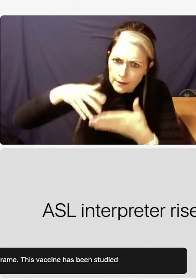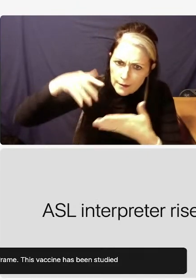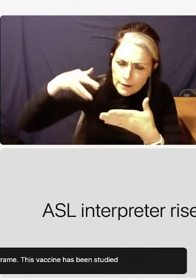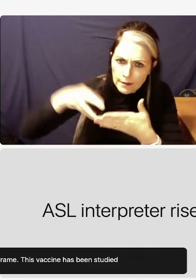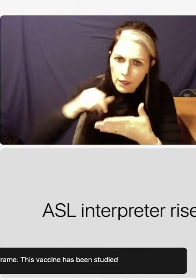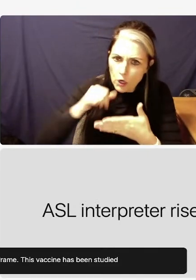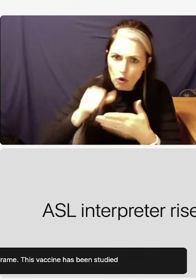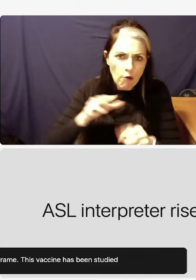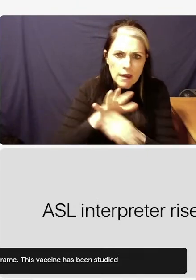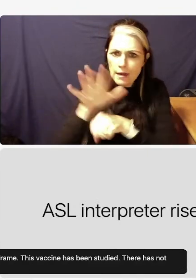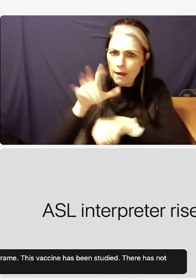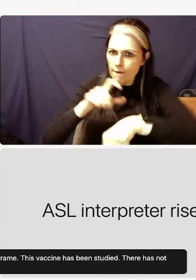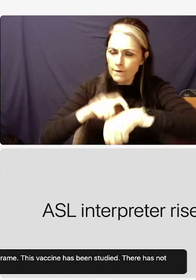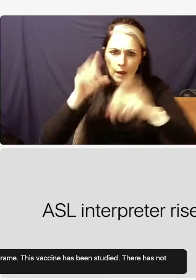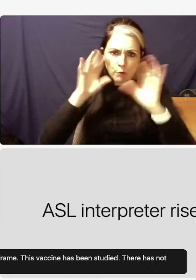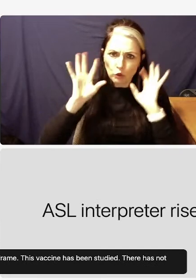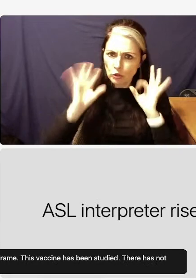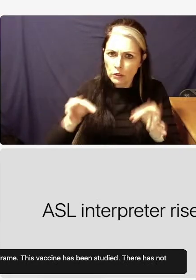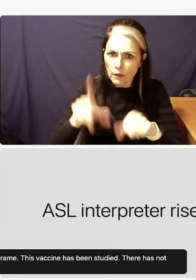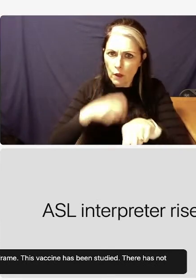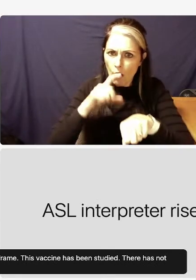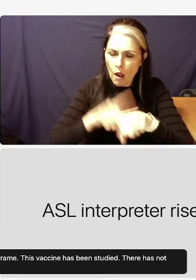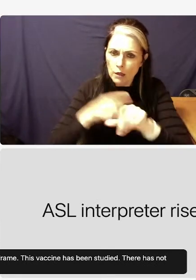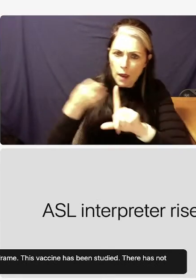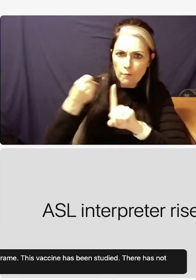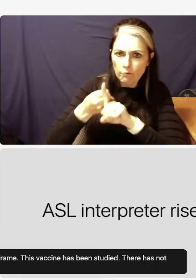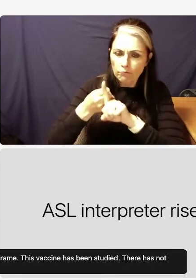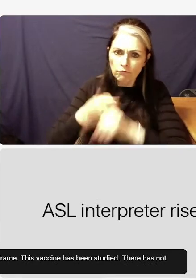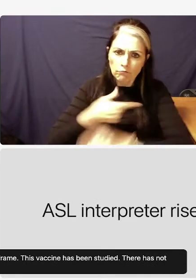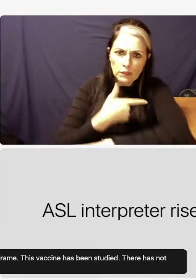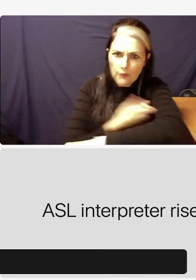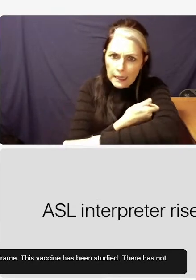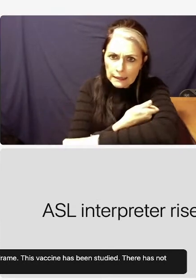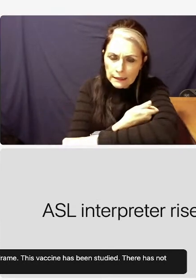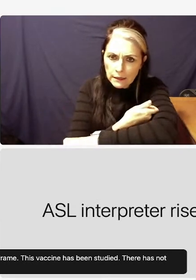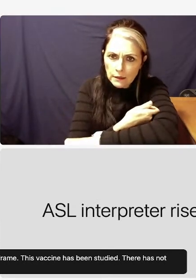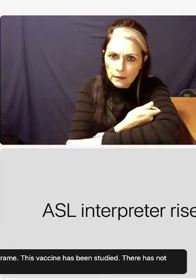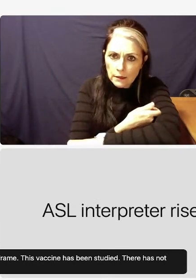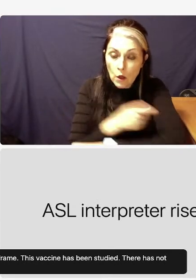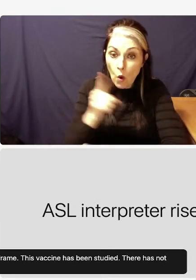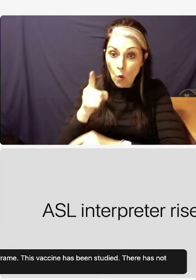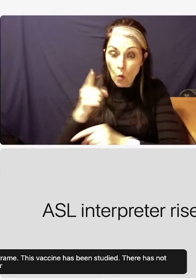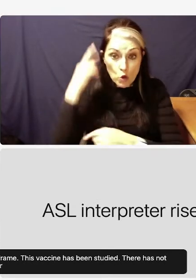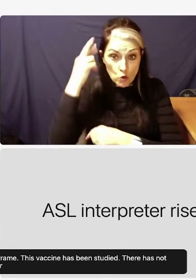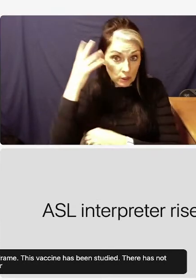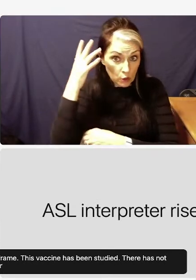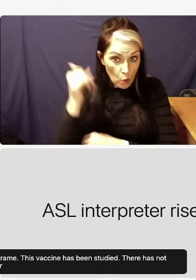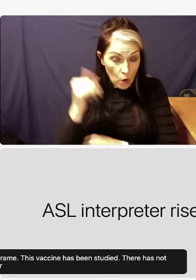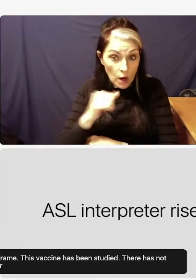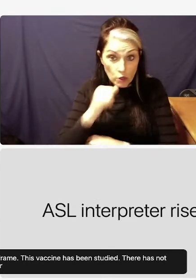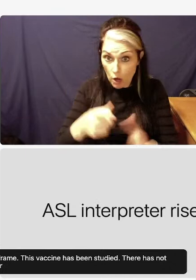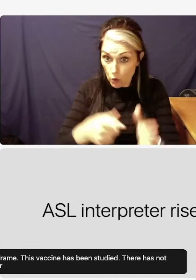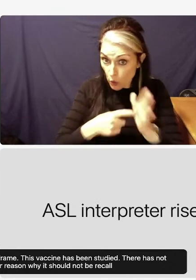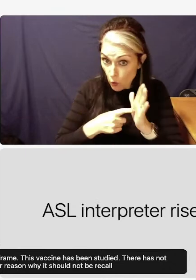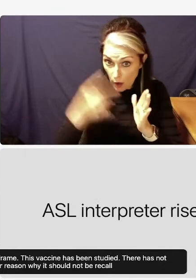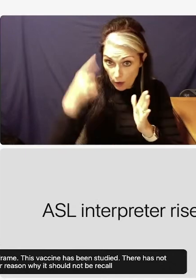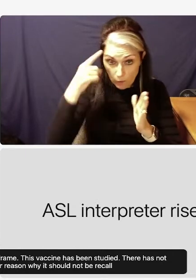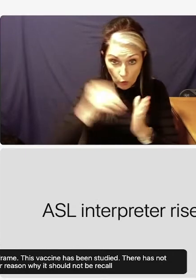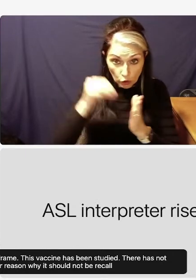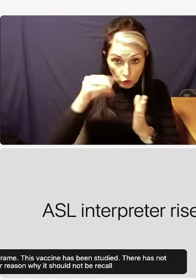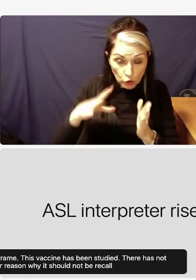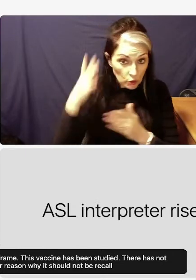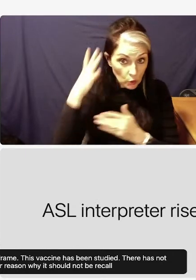not been enough time to determine the long-term impacts of this vaccine one major reason why it should not be required for students to